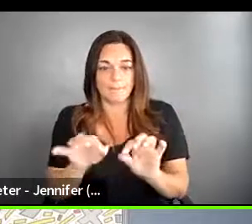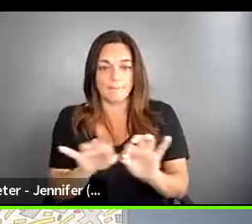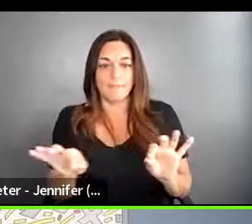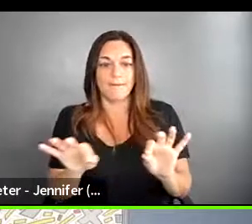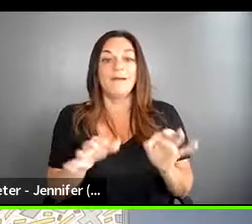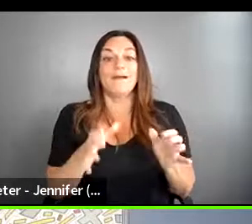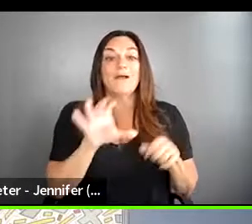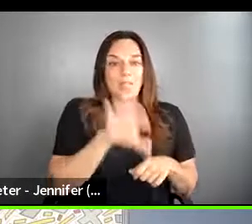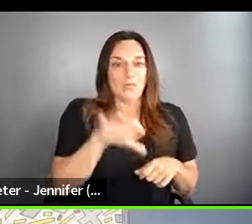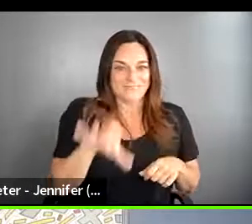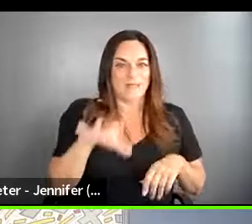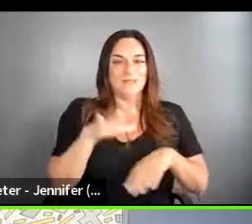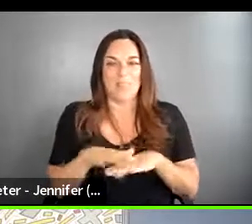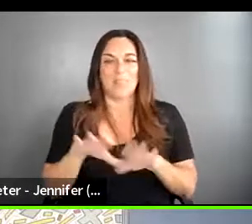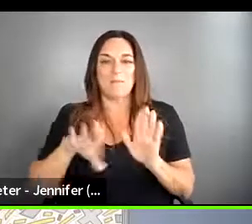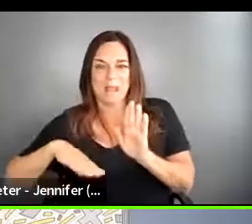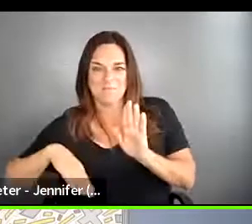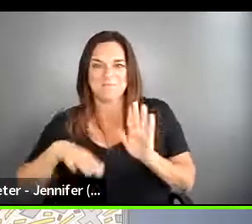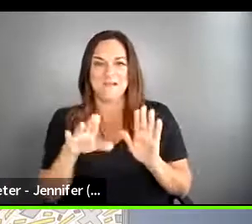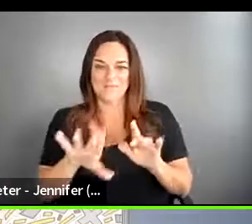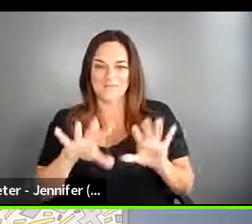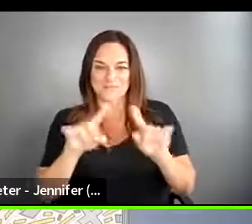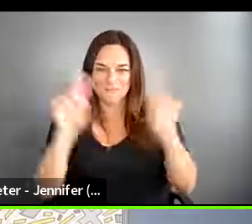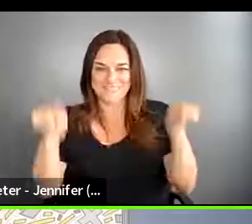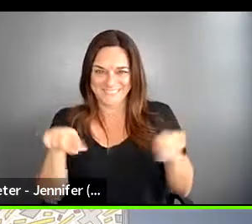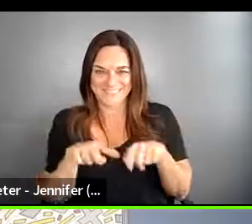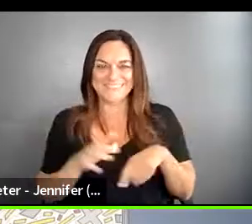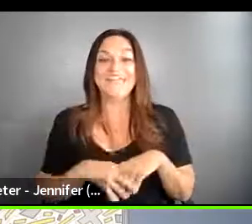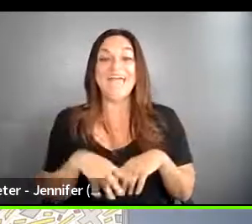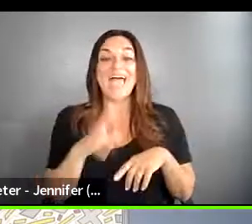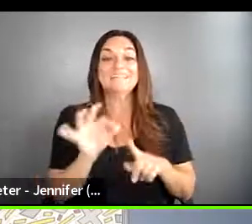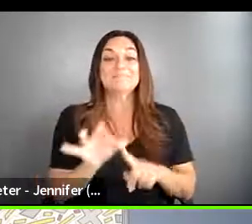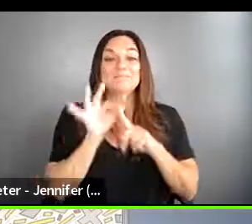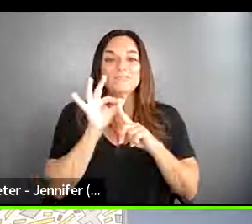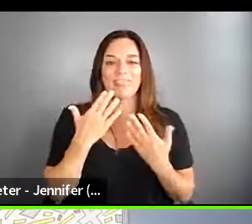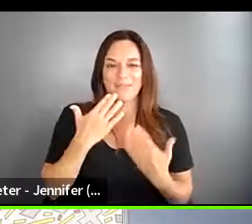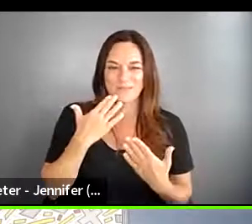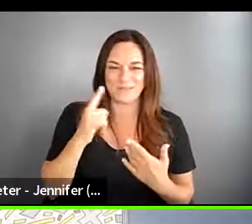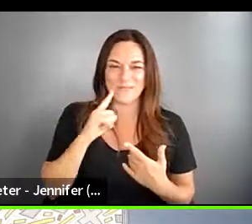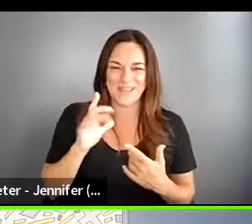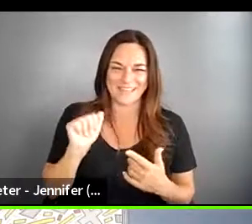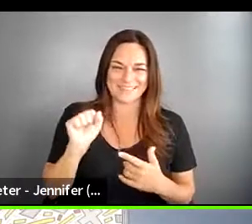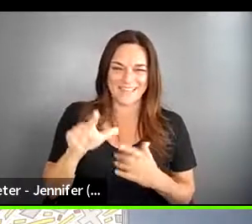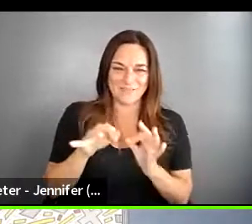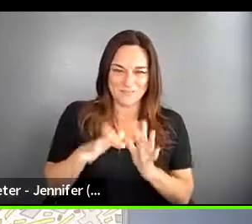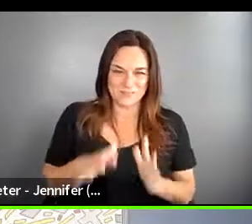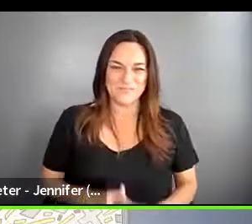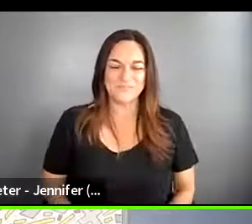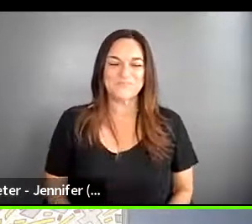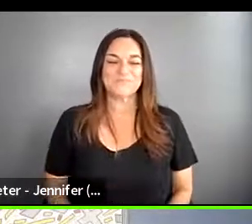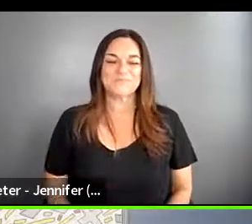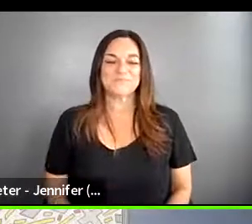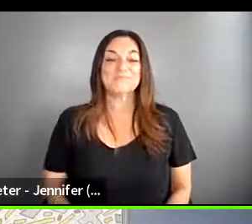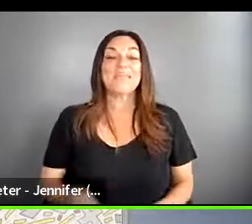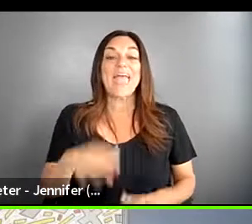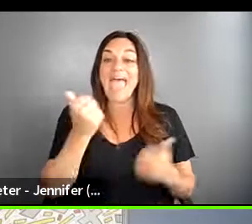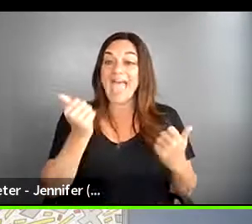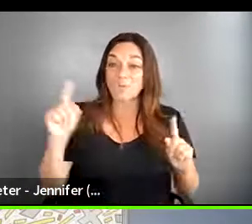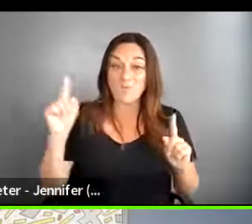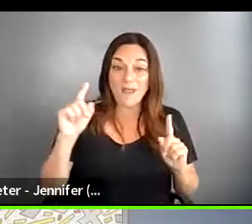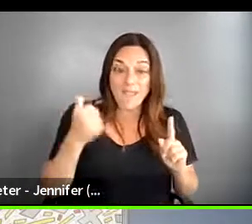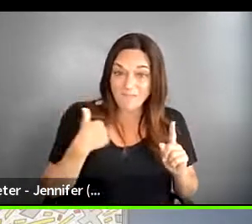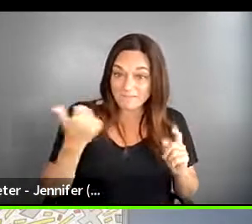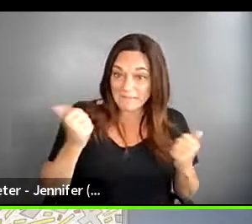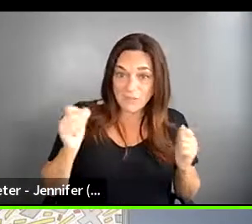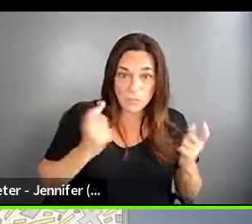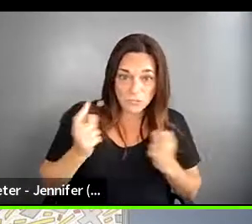closed caption found at the bottom of your screen. And a special thank you to our ASL interpreter. If anyone has a question for